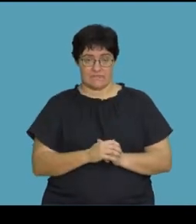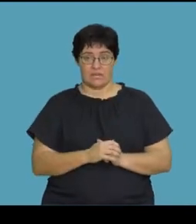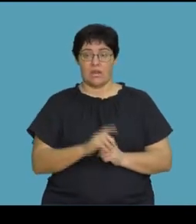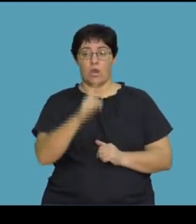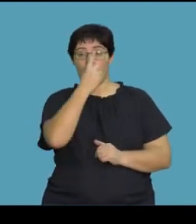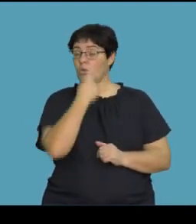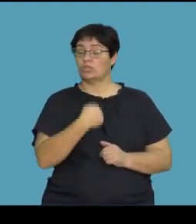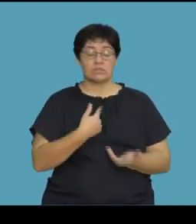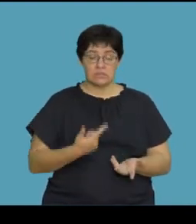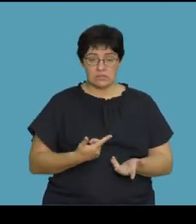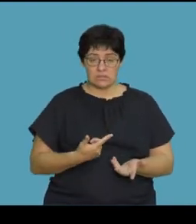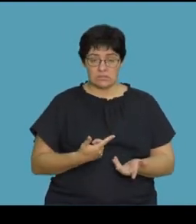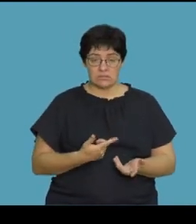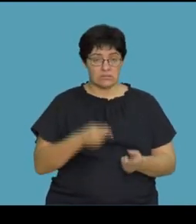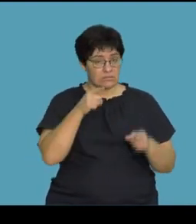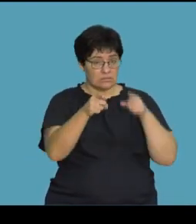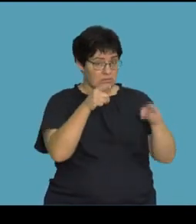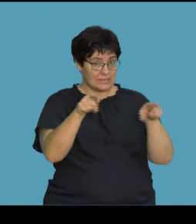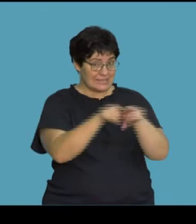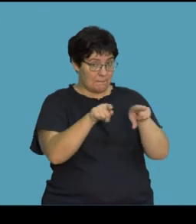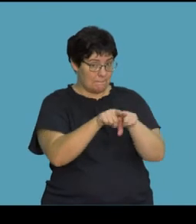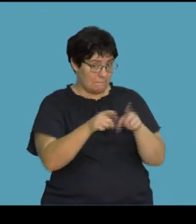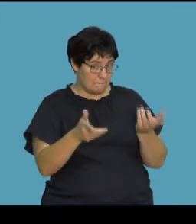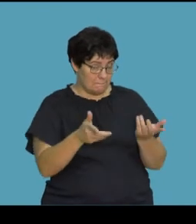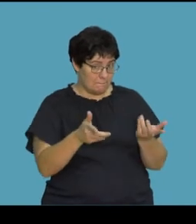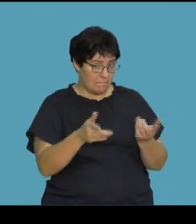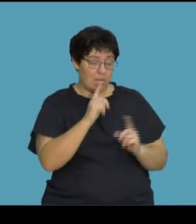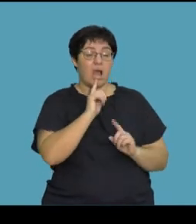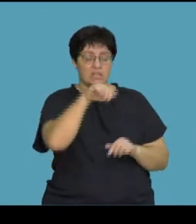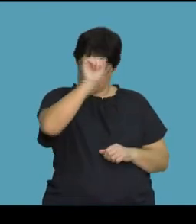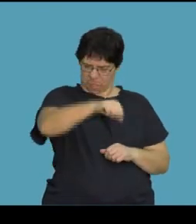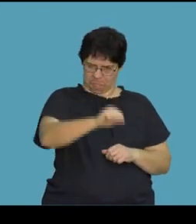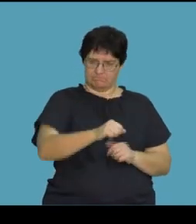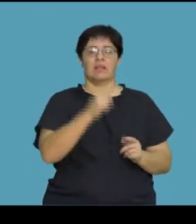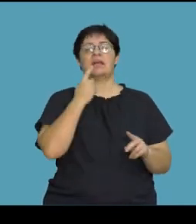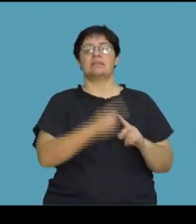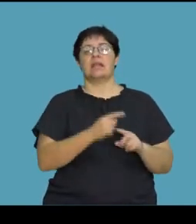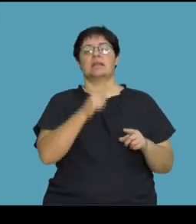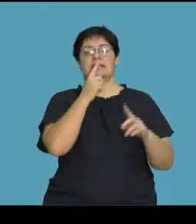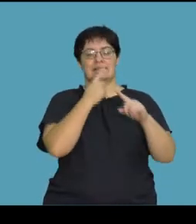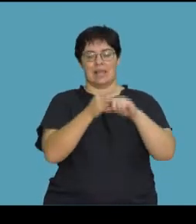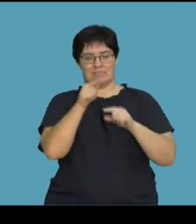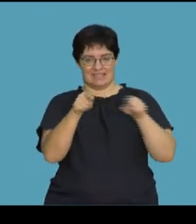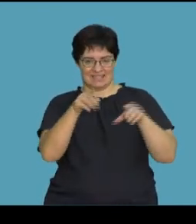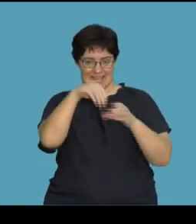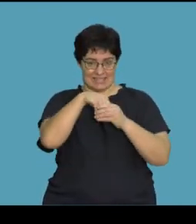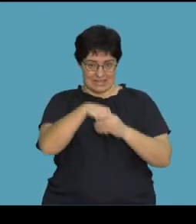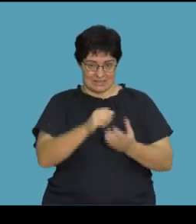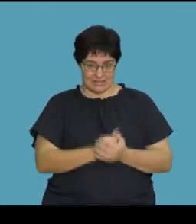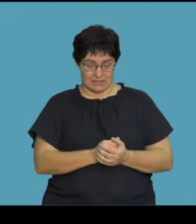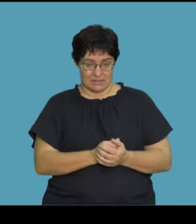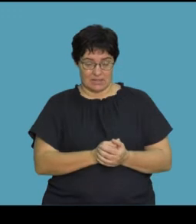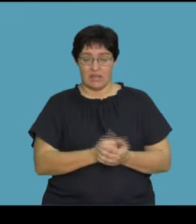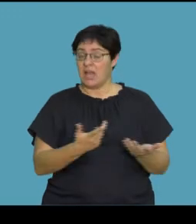question you must ask yourself is, are my radicals the same? If your answer is yes, then you can multiply what is inside